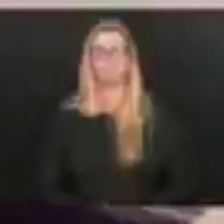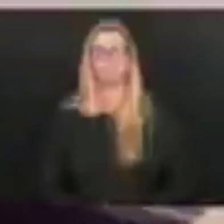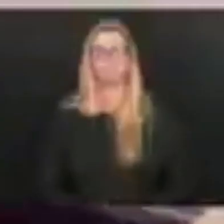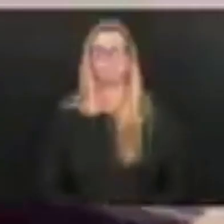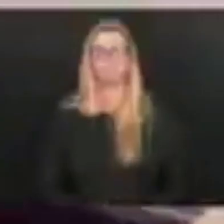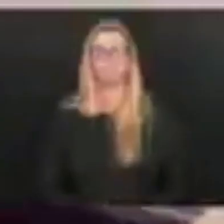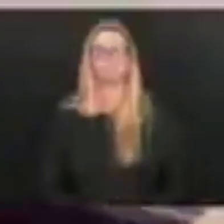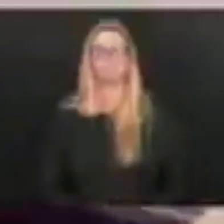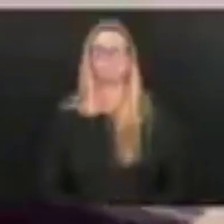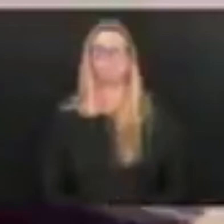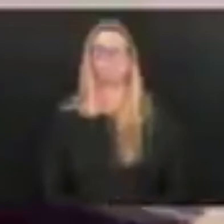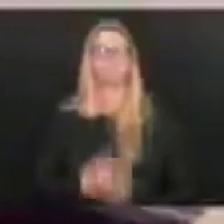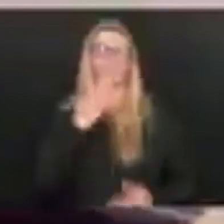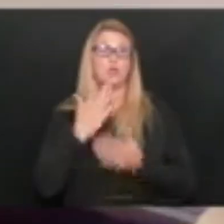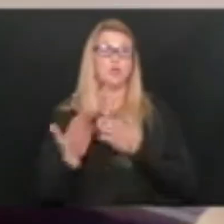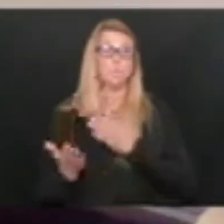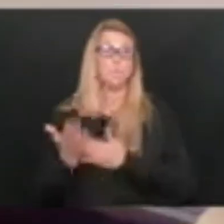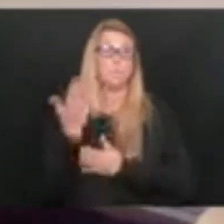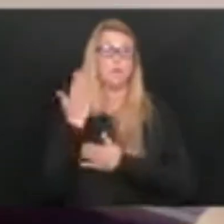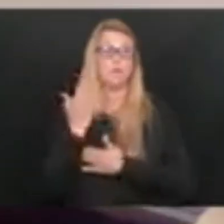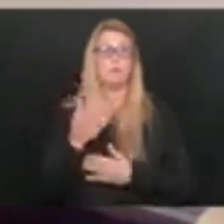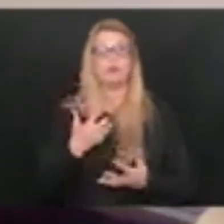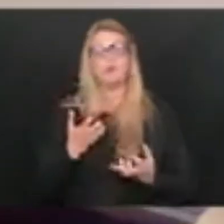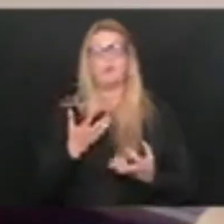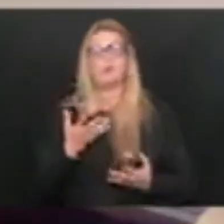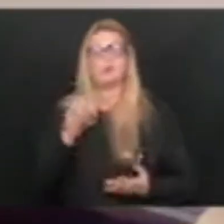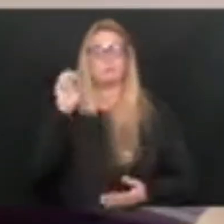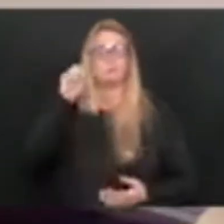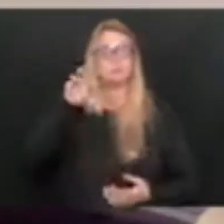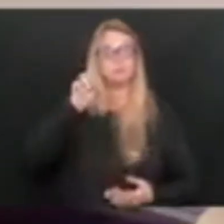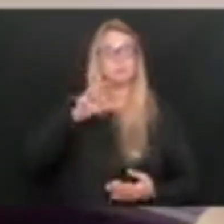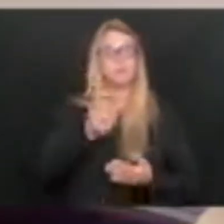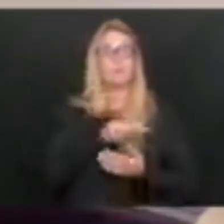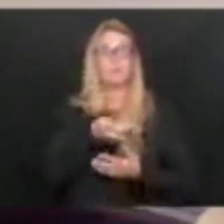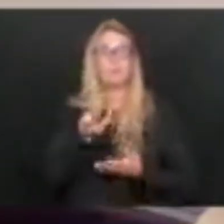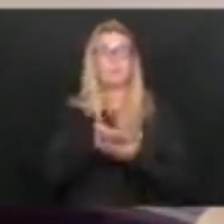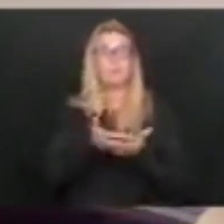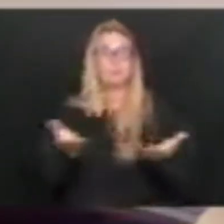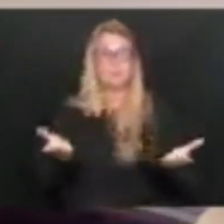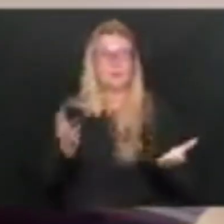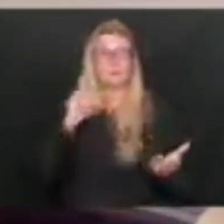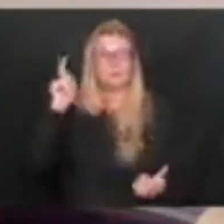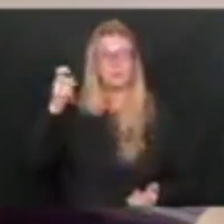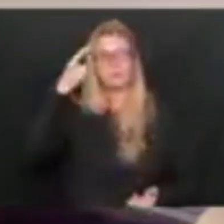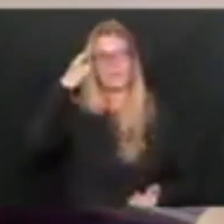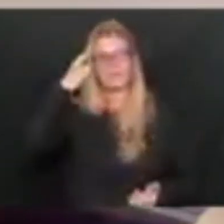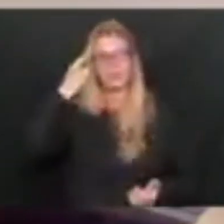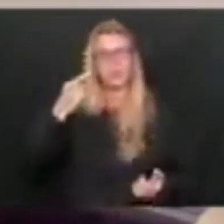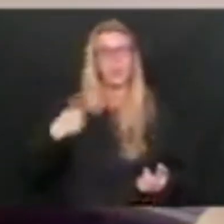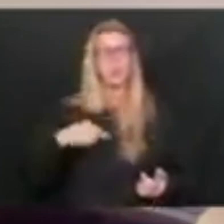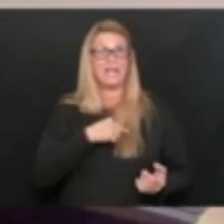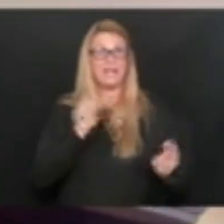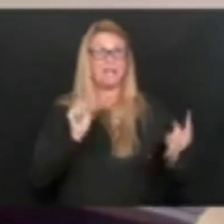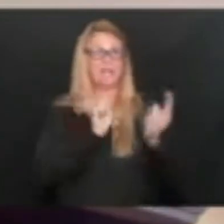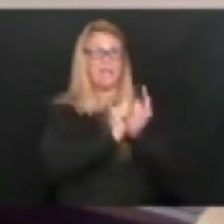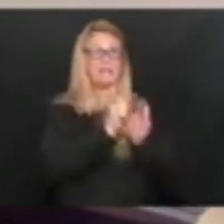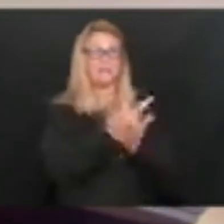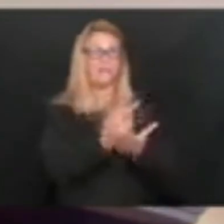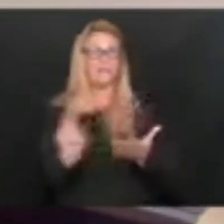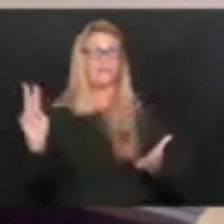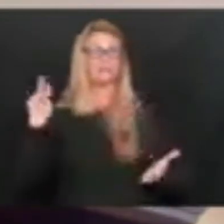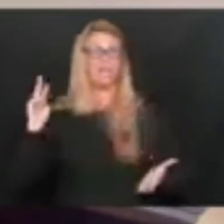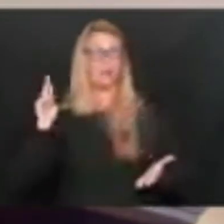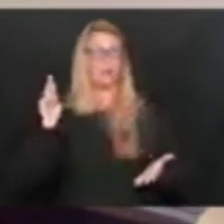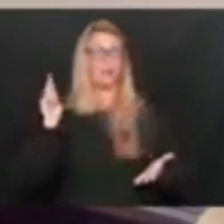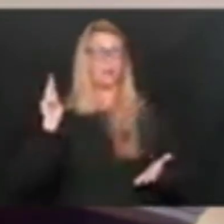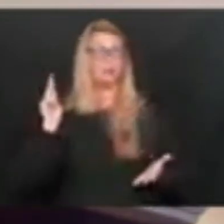Good morning. Just again like to highlight some of the things that the governor talked about after we met with him over 2 weeks ago